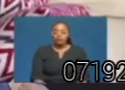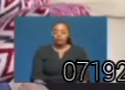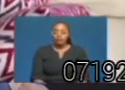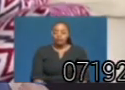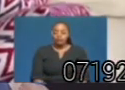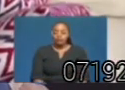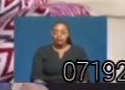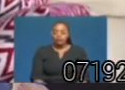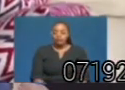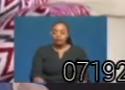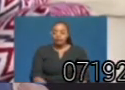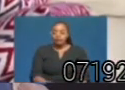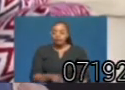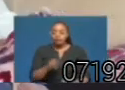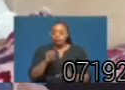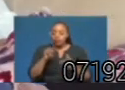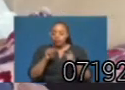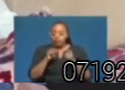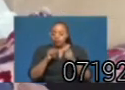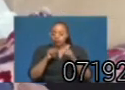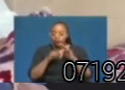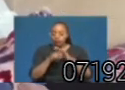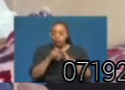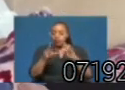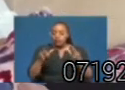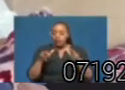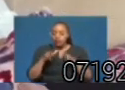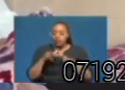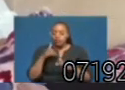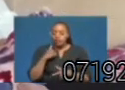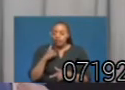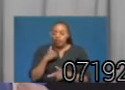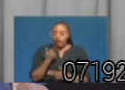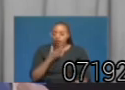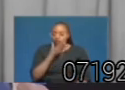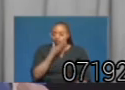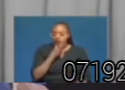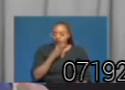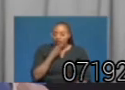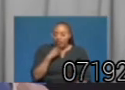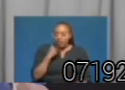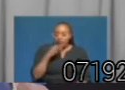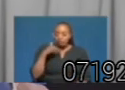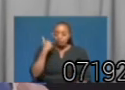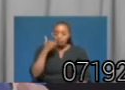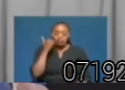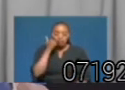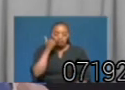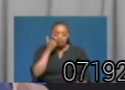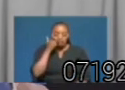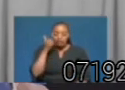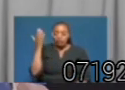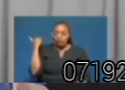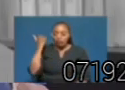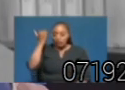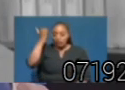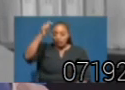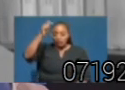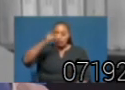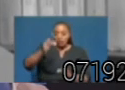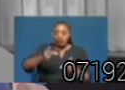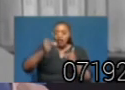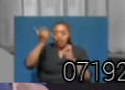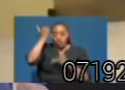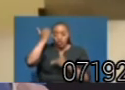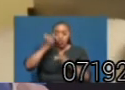Upon entering this room, one is met by the failed father of the late judge of the High Court of Kenya, David